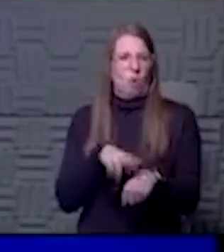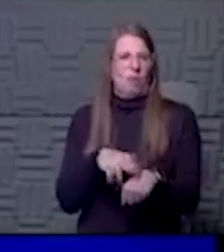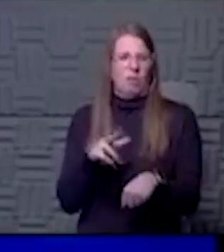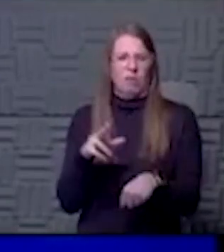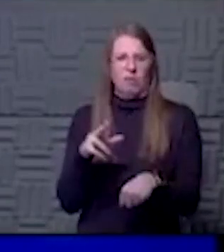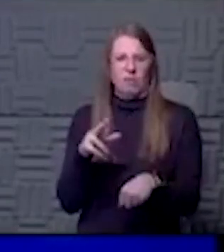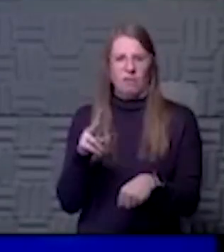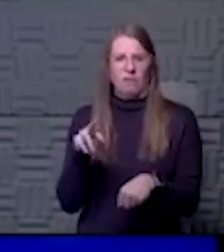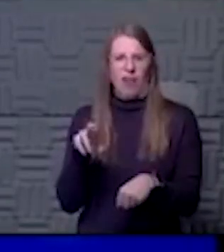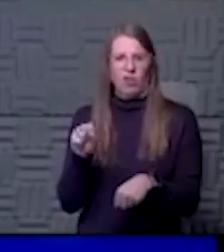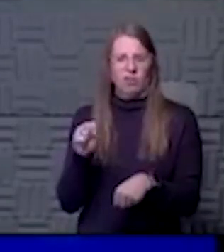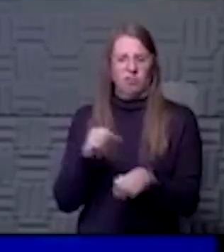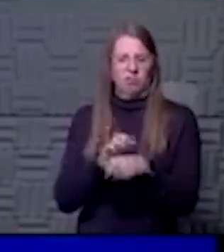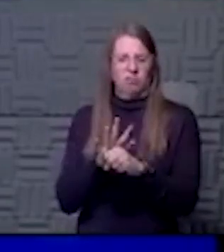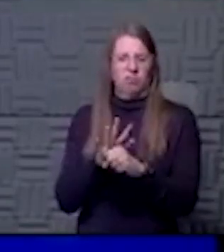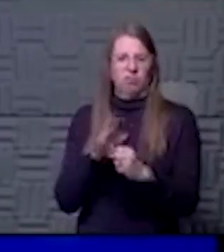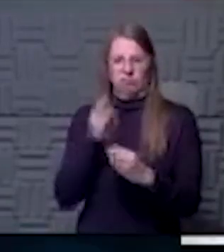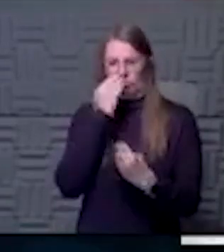care so much.